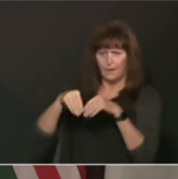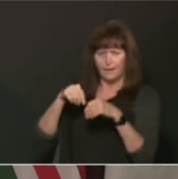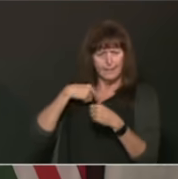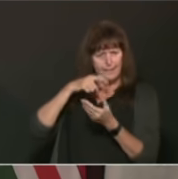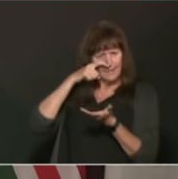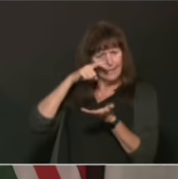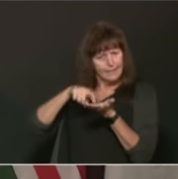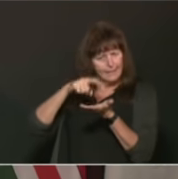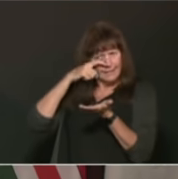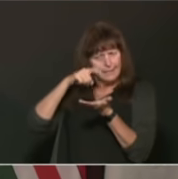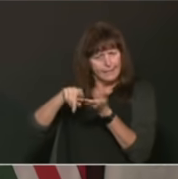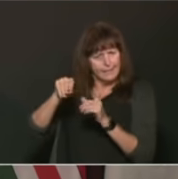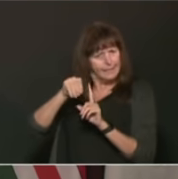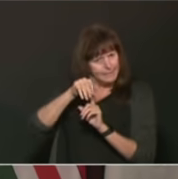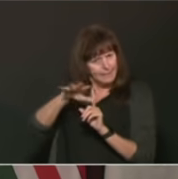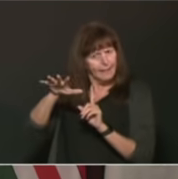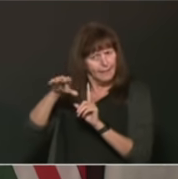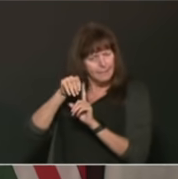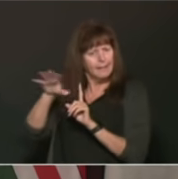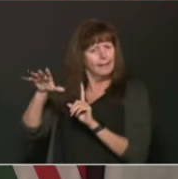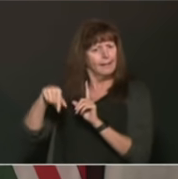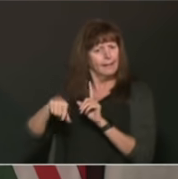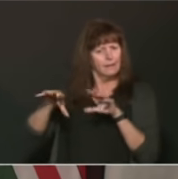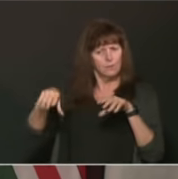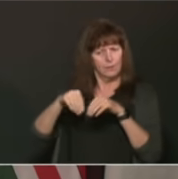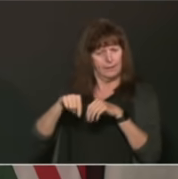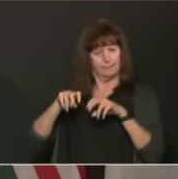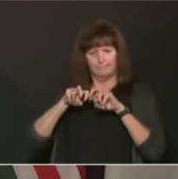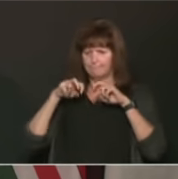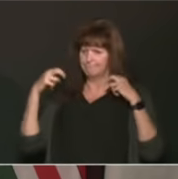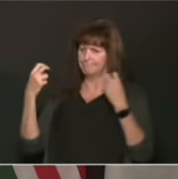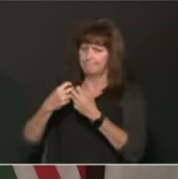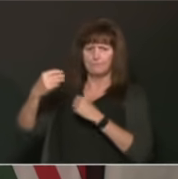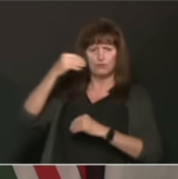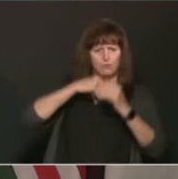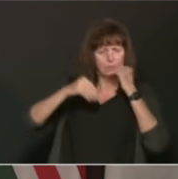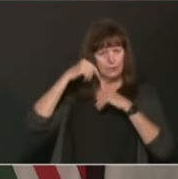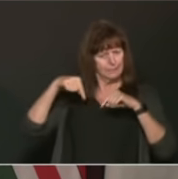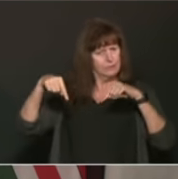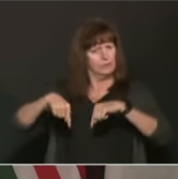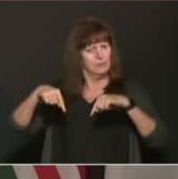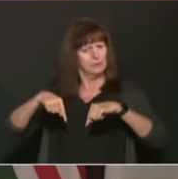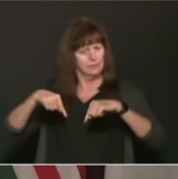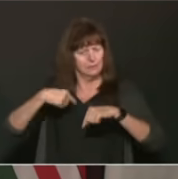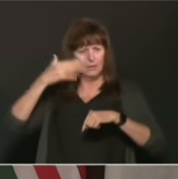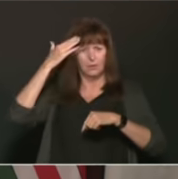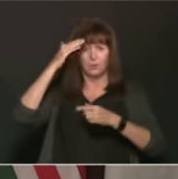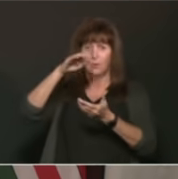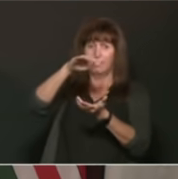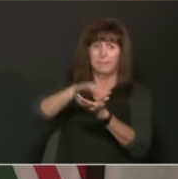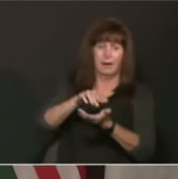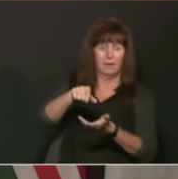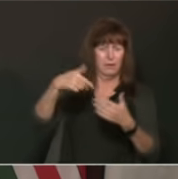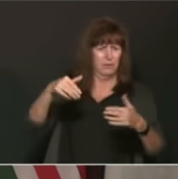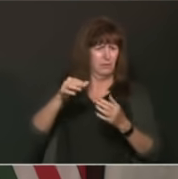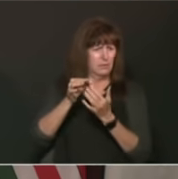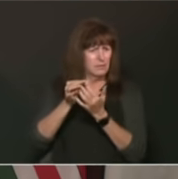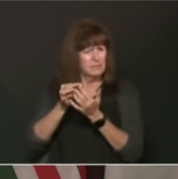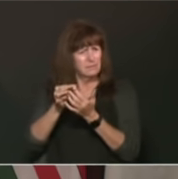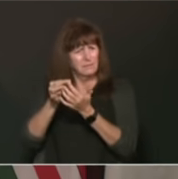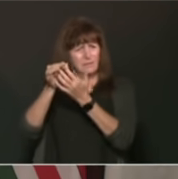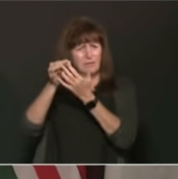weddings, in particular wedding receptions. I know that getting married is a special moment for couples and their families, and that no one